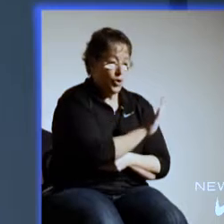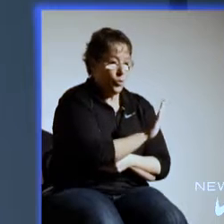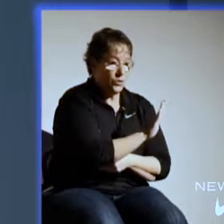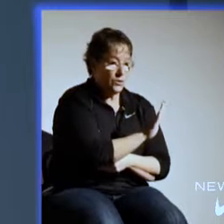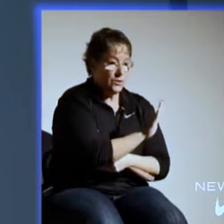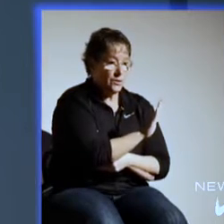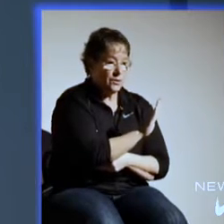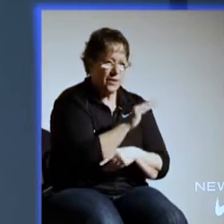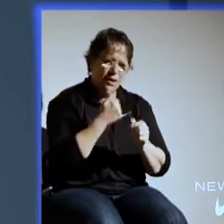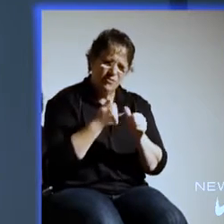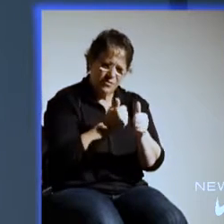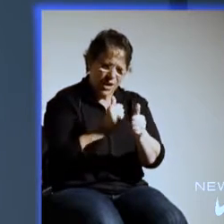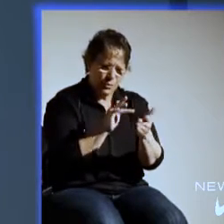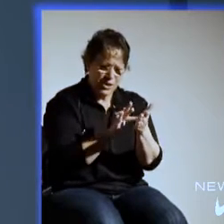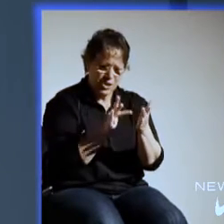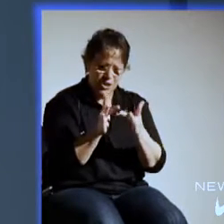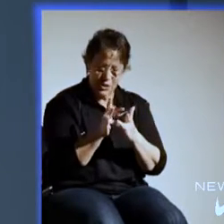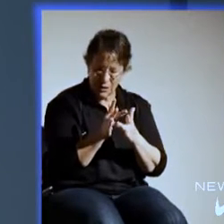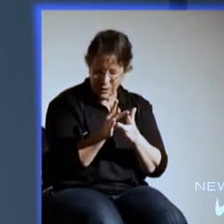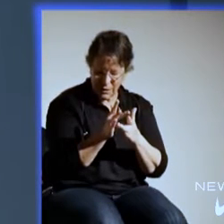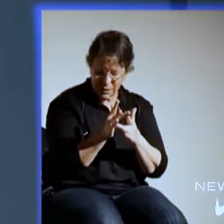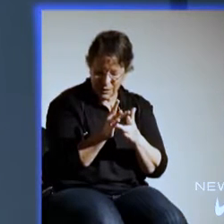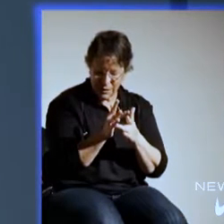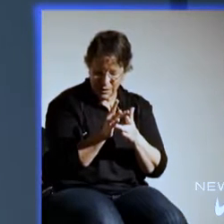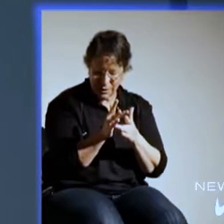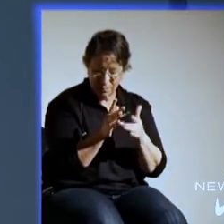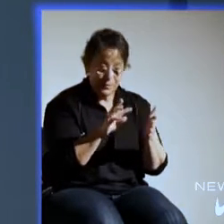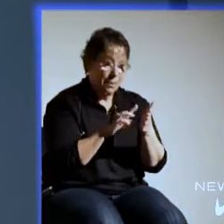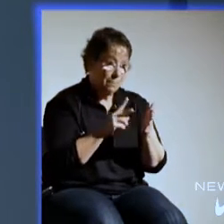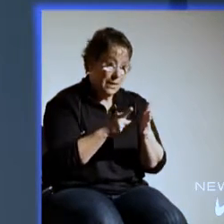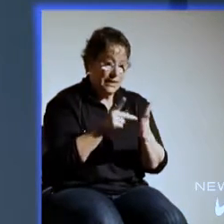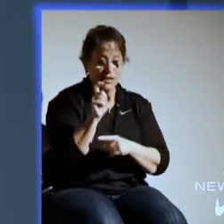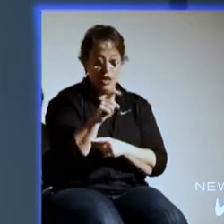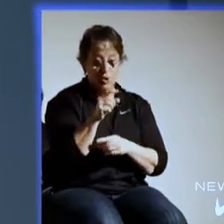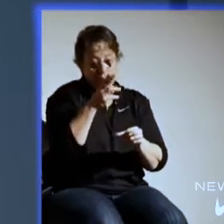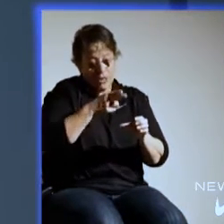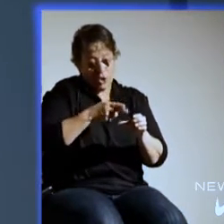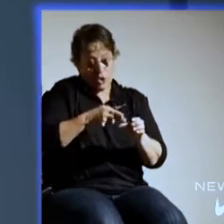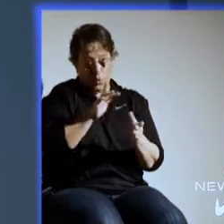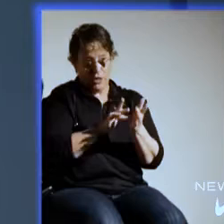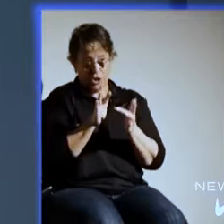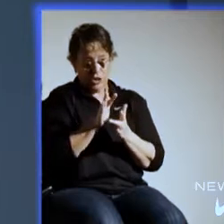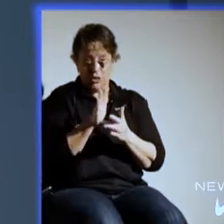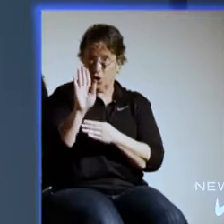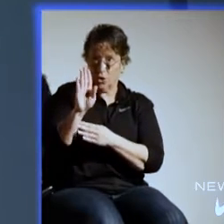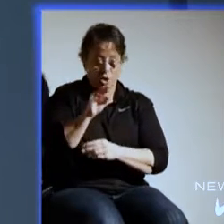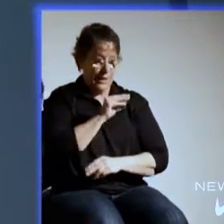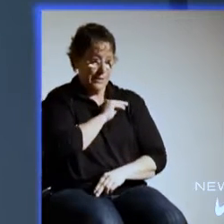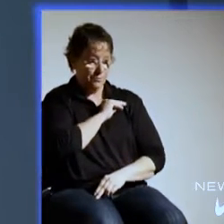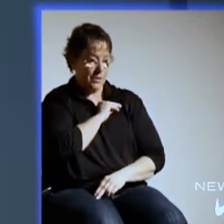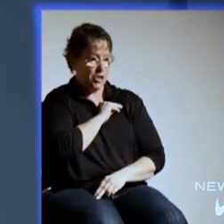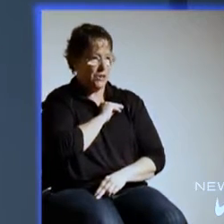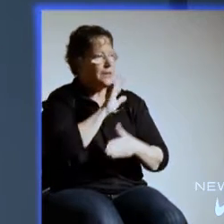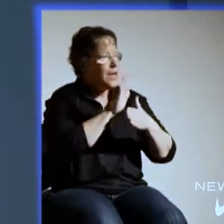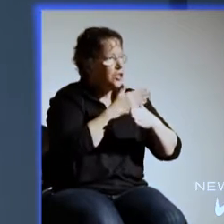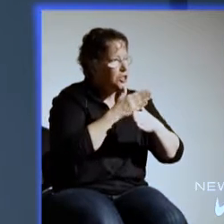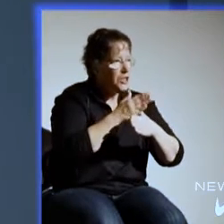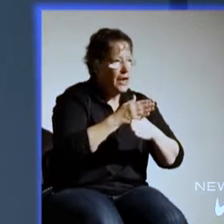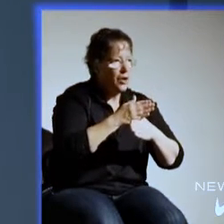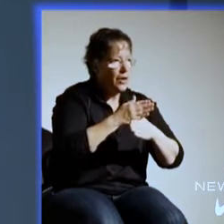Following Jesus continues with you joining Jesus on his mission, telling others about how they too can have a new life.